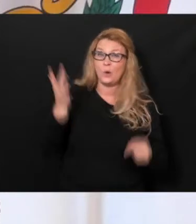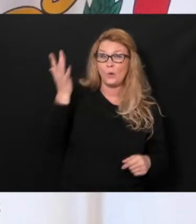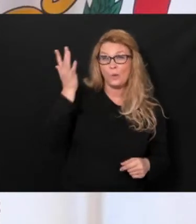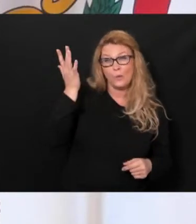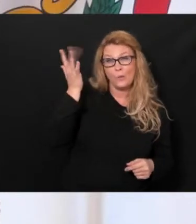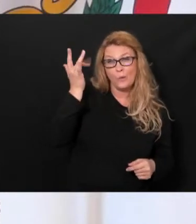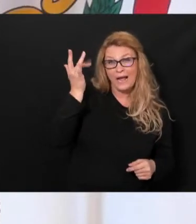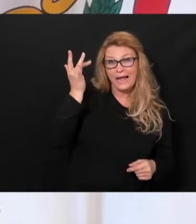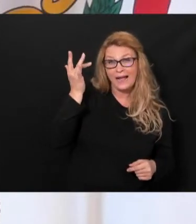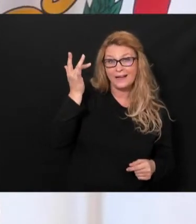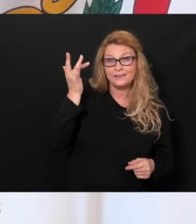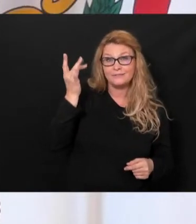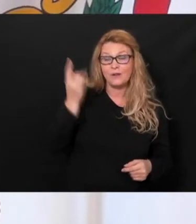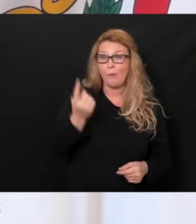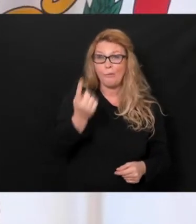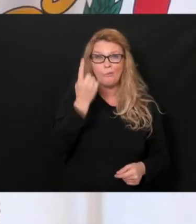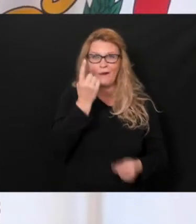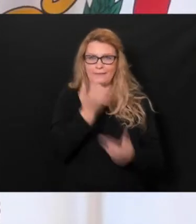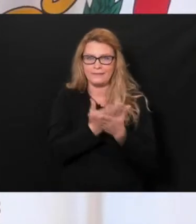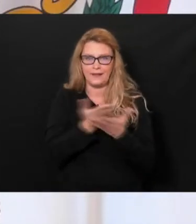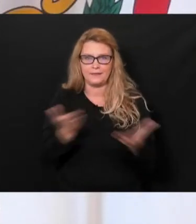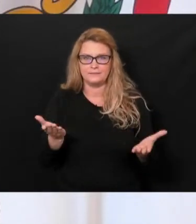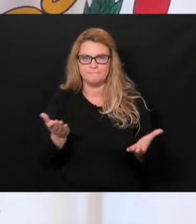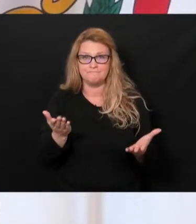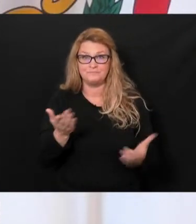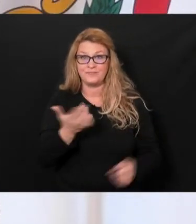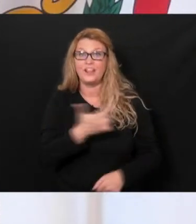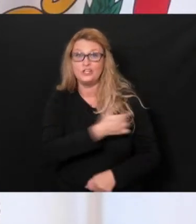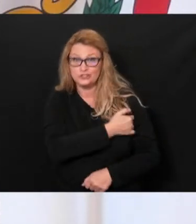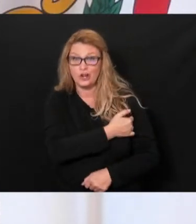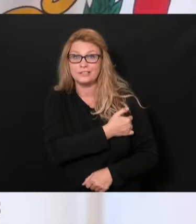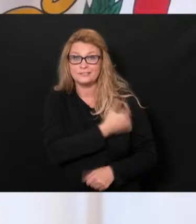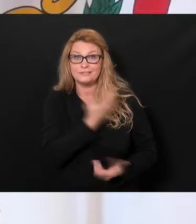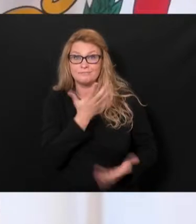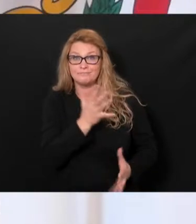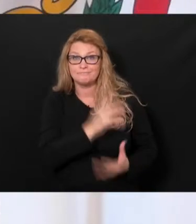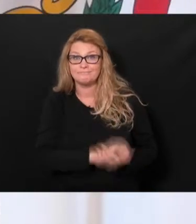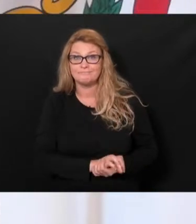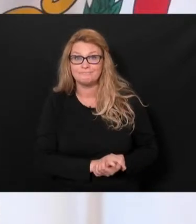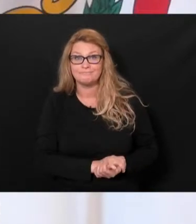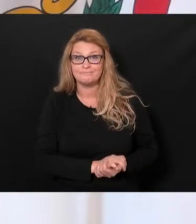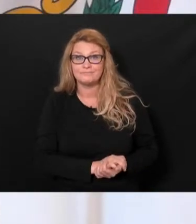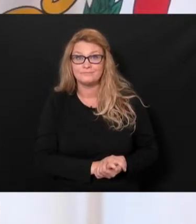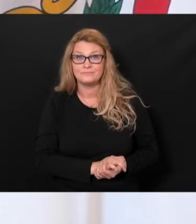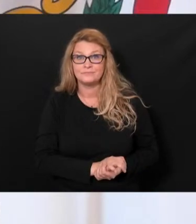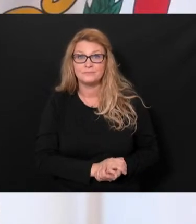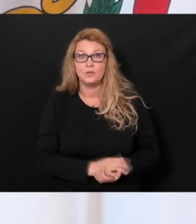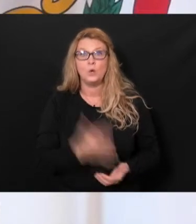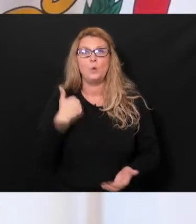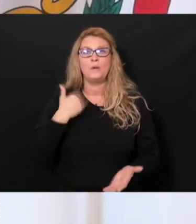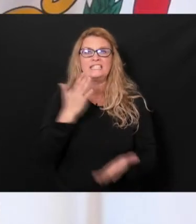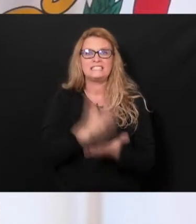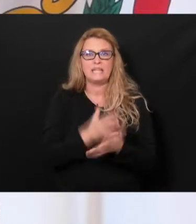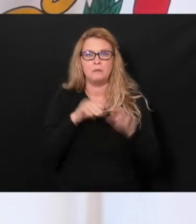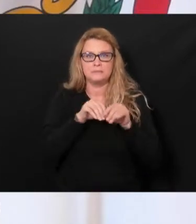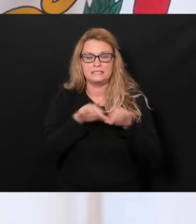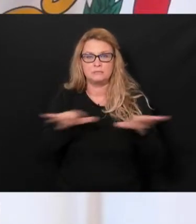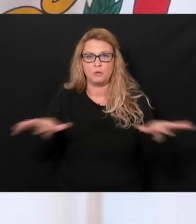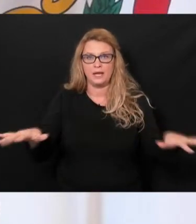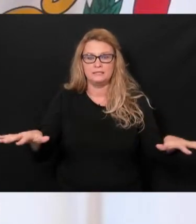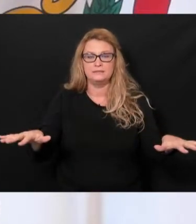is absolutely just one thing. We have shots in people's arms. We've stopped the chain.